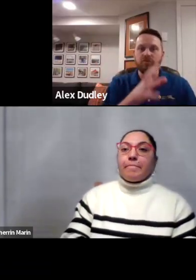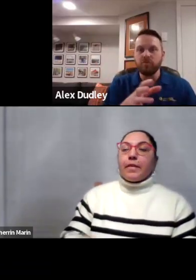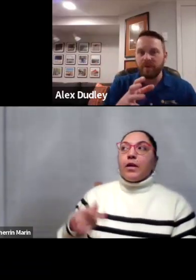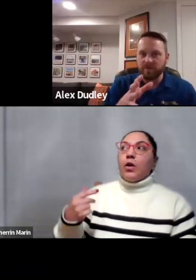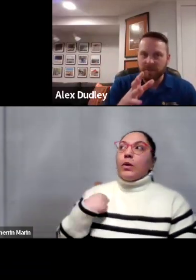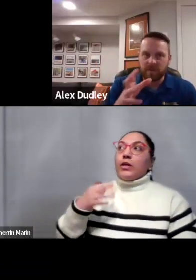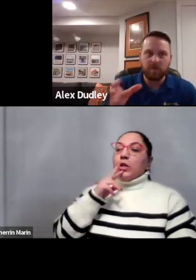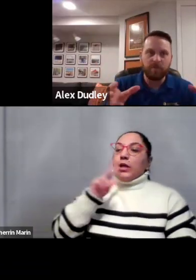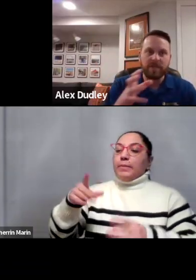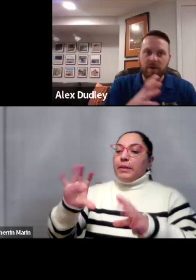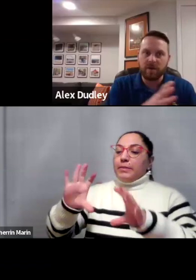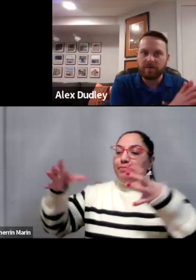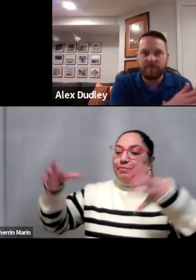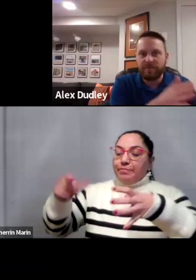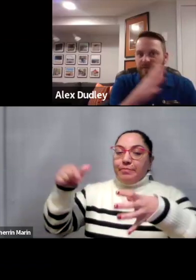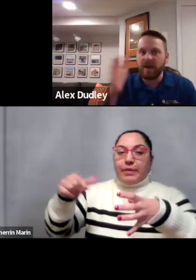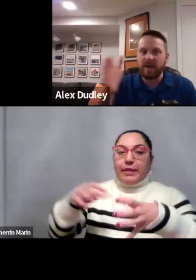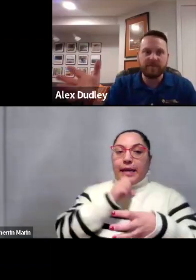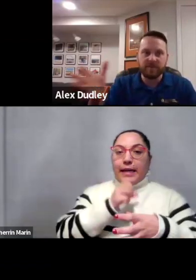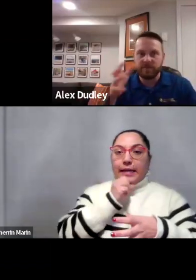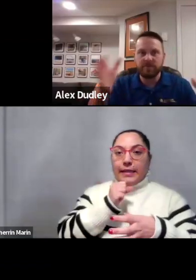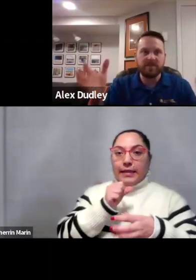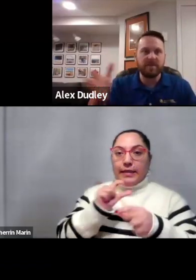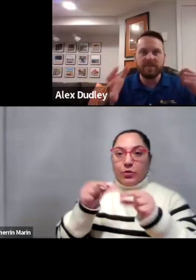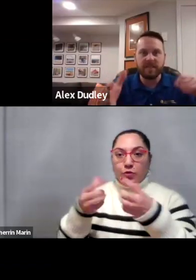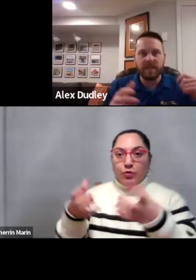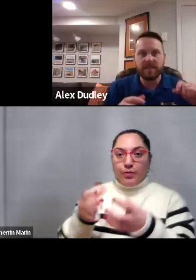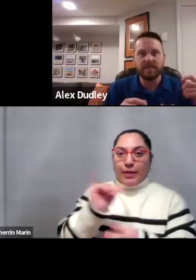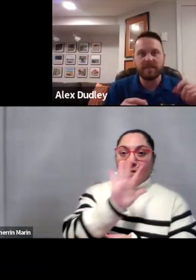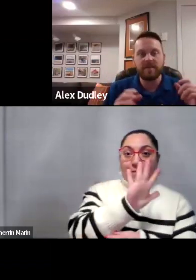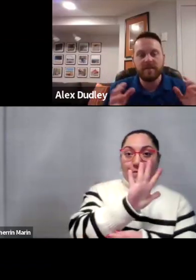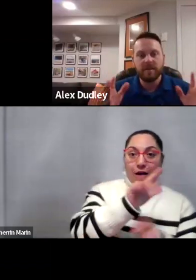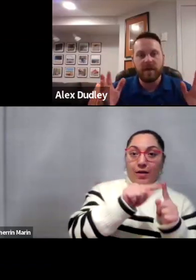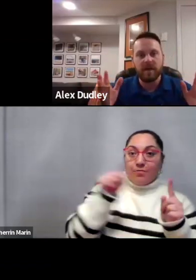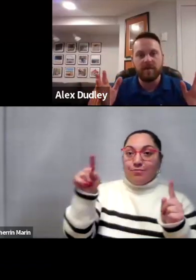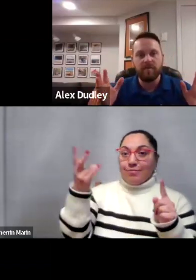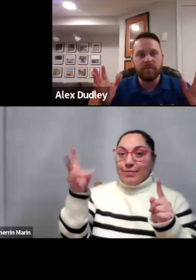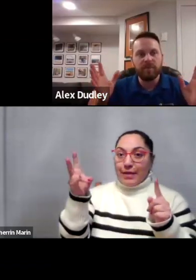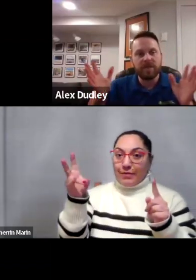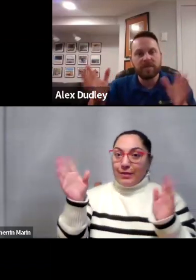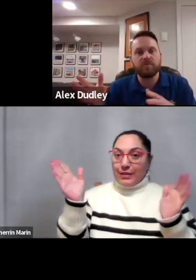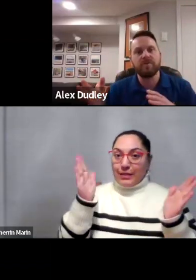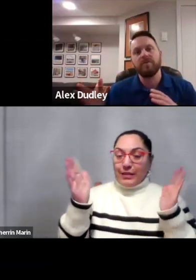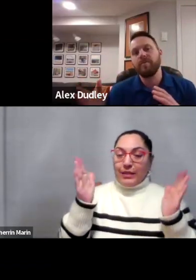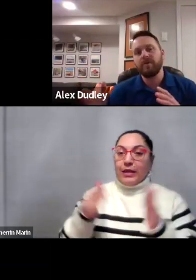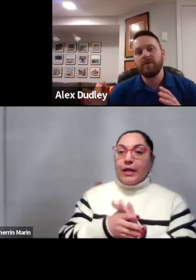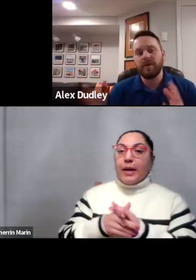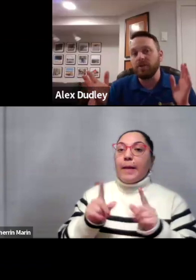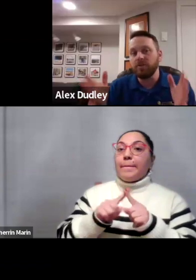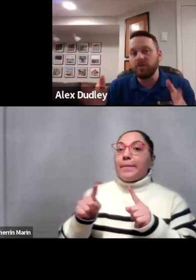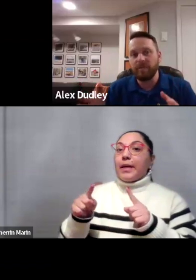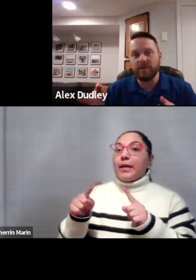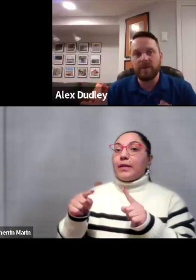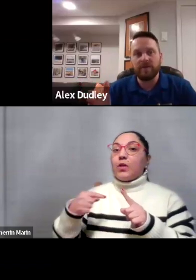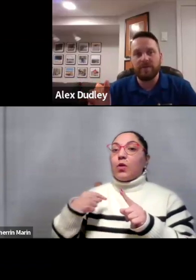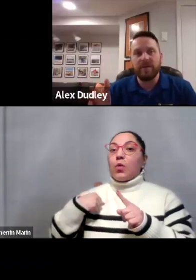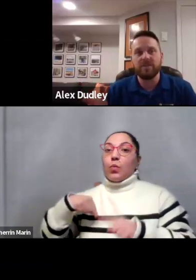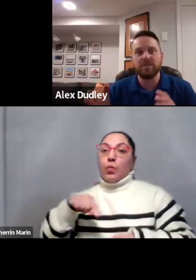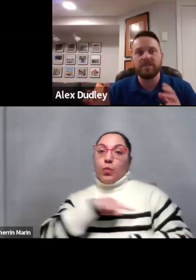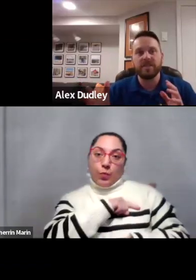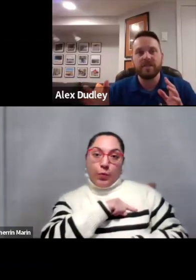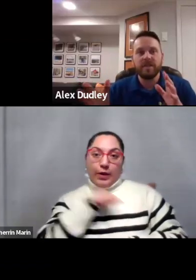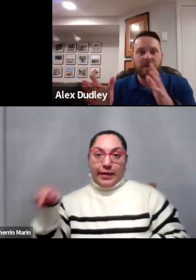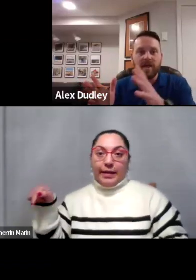age group that was a little bit younger, 5 to 17, 18. Because we are an adult mental